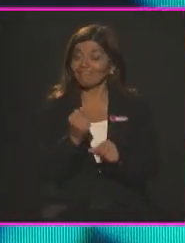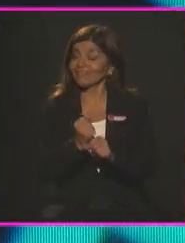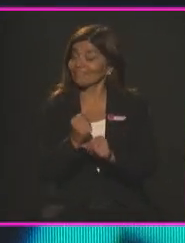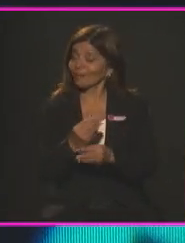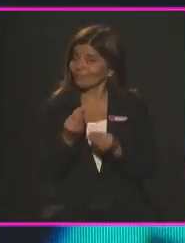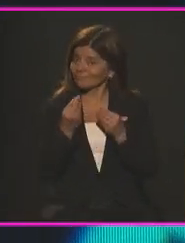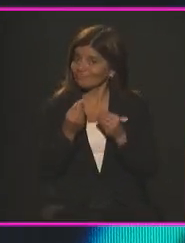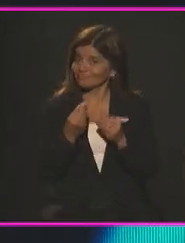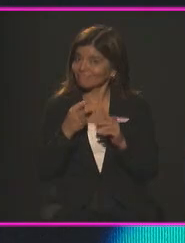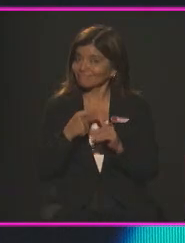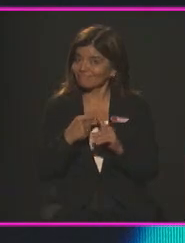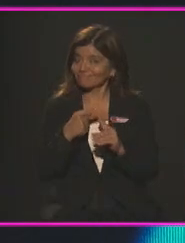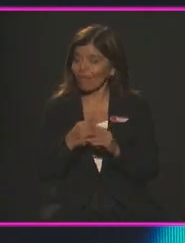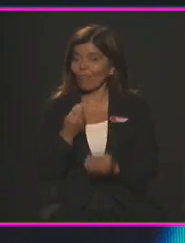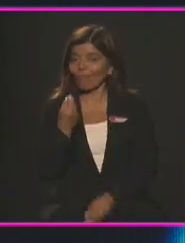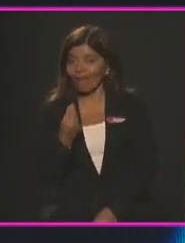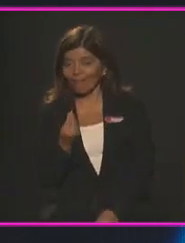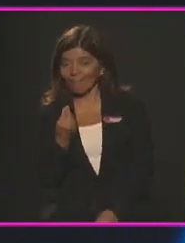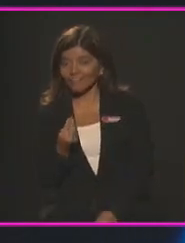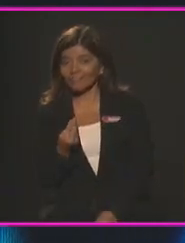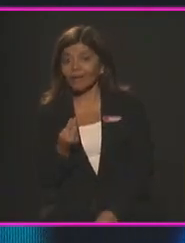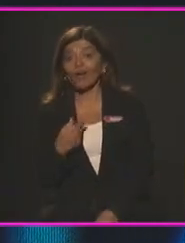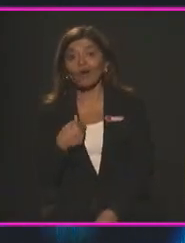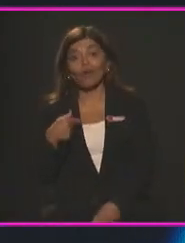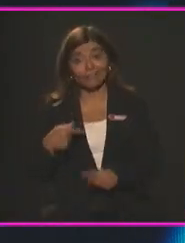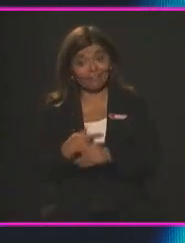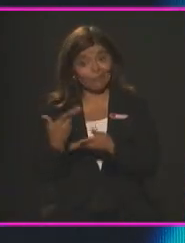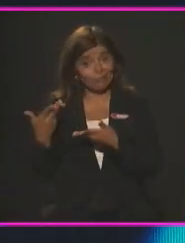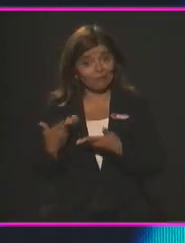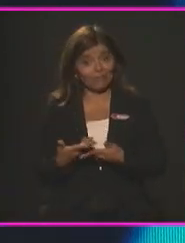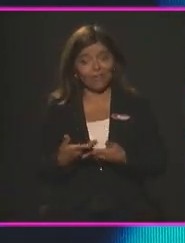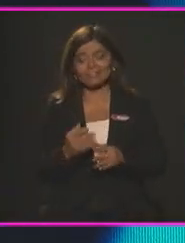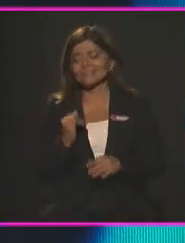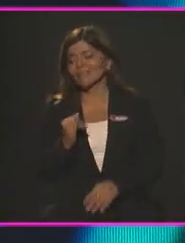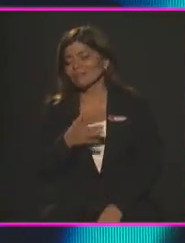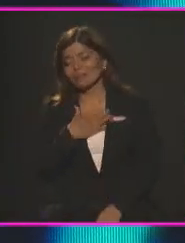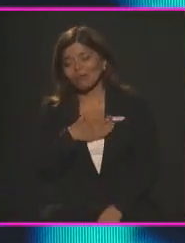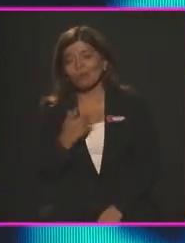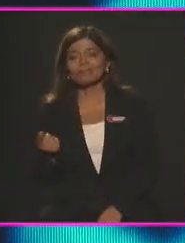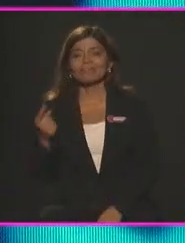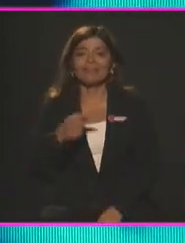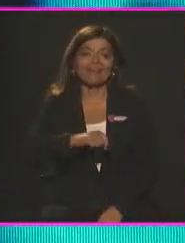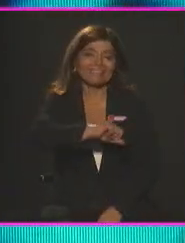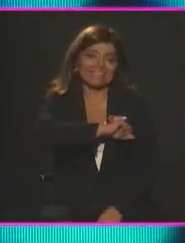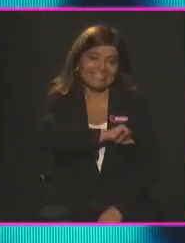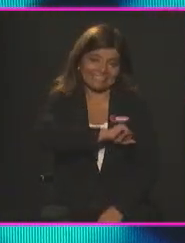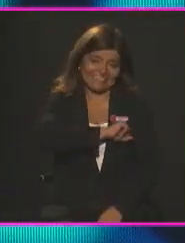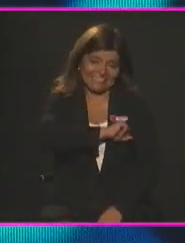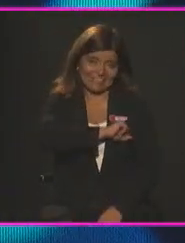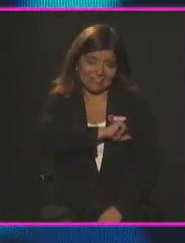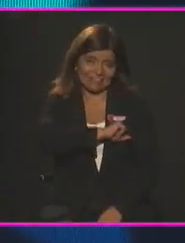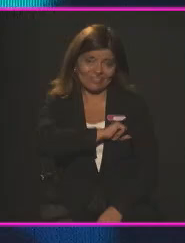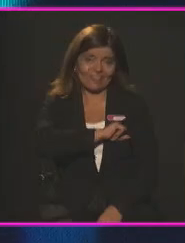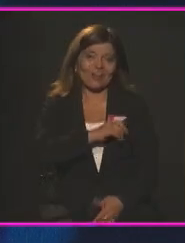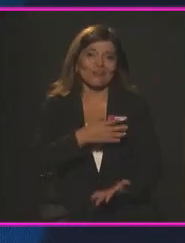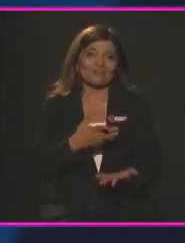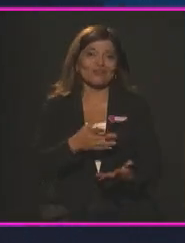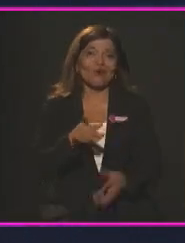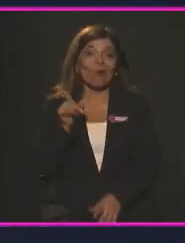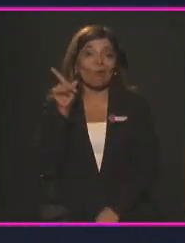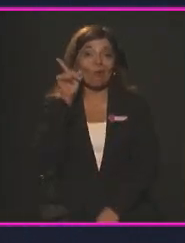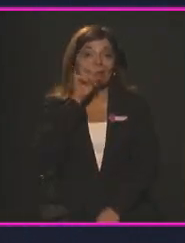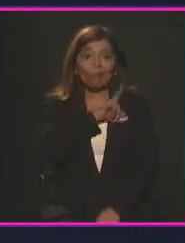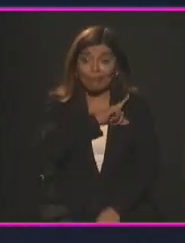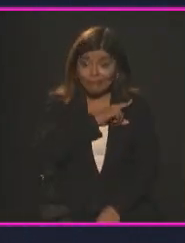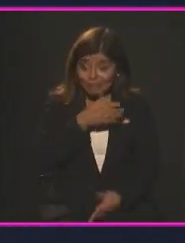me back. It's always a pleasure to be here in Santiago. I also realize I'm the last thing standing between you and dinner, so I